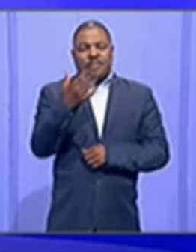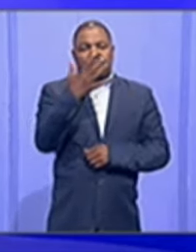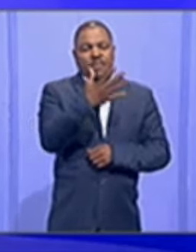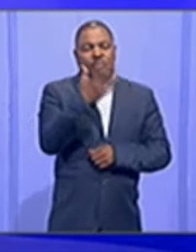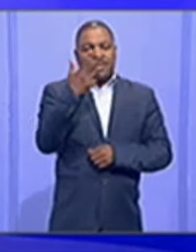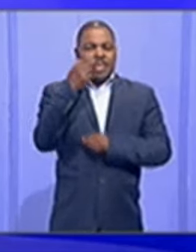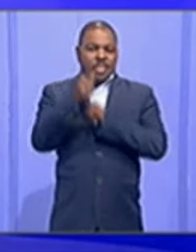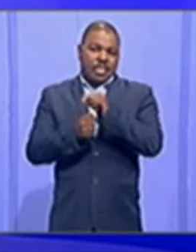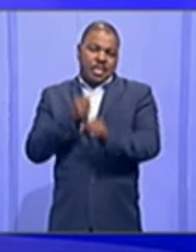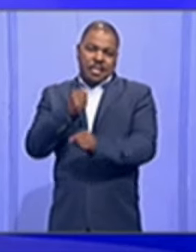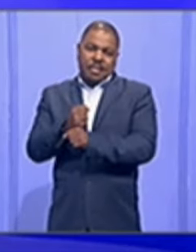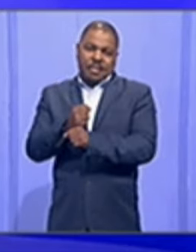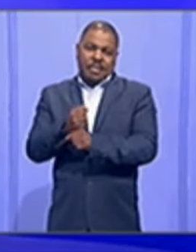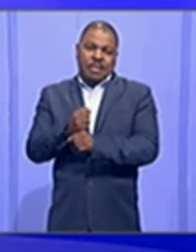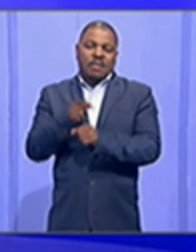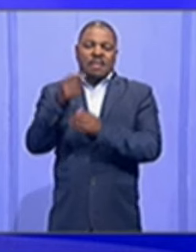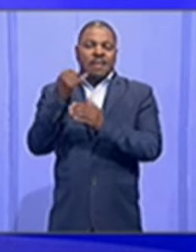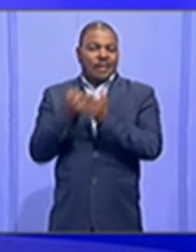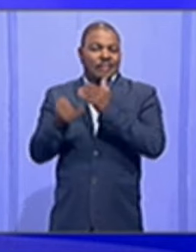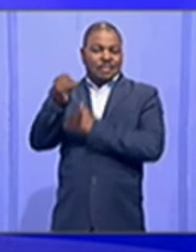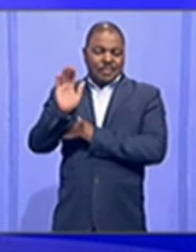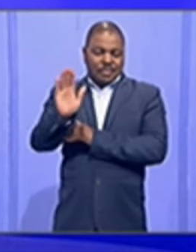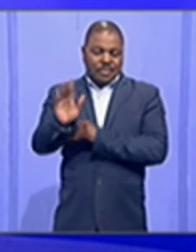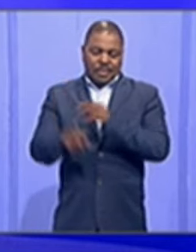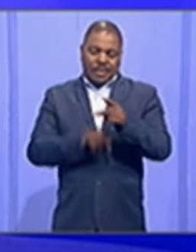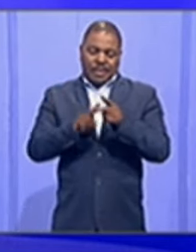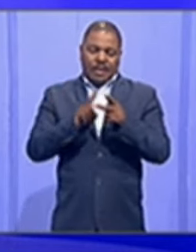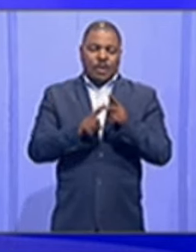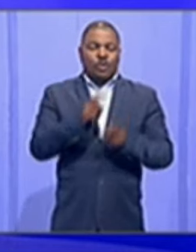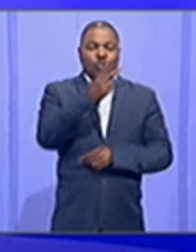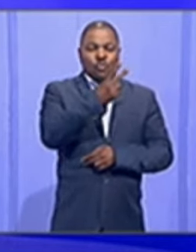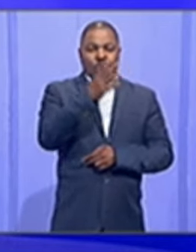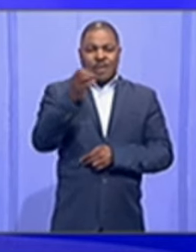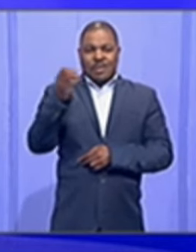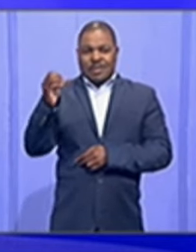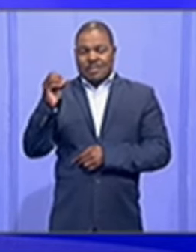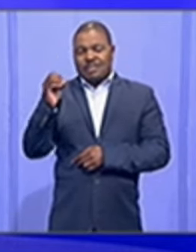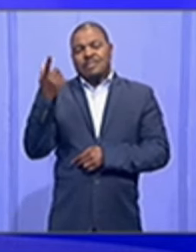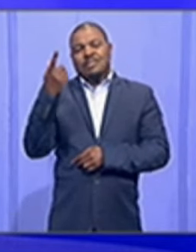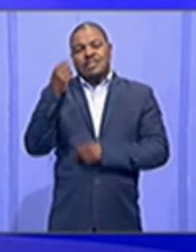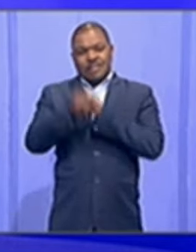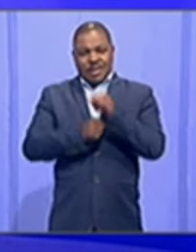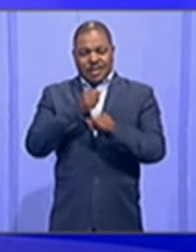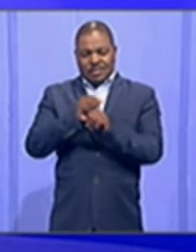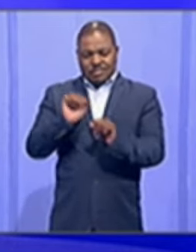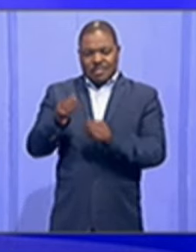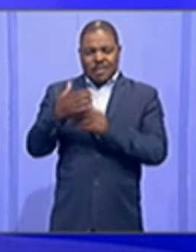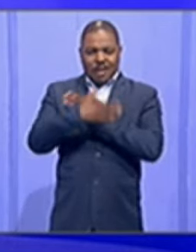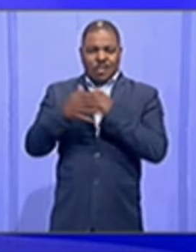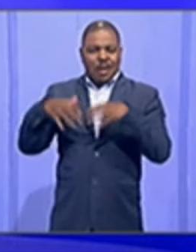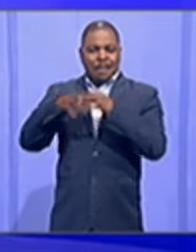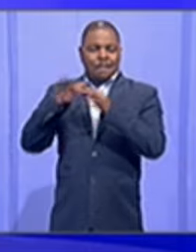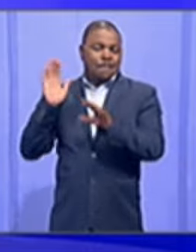e 15 ya go ikemela ga yona le mengwage e 200 ya naga ya Lesotho e le gona.